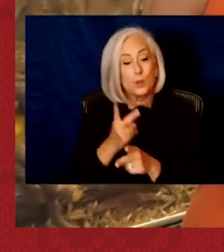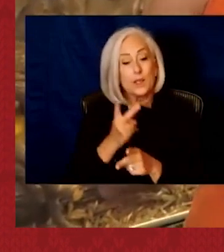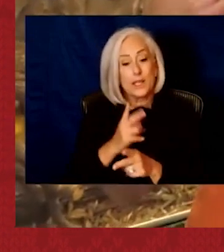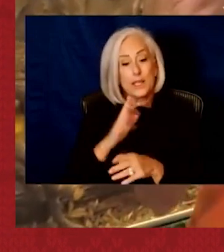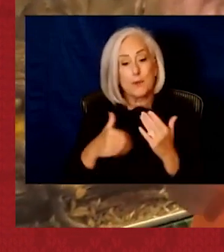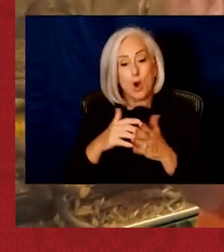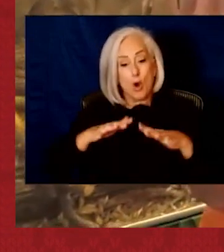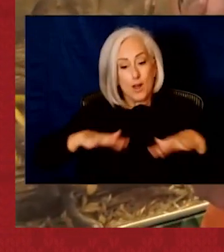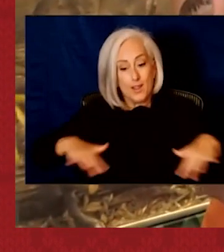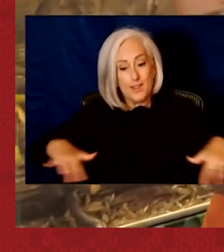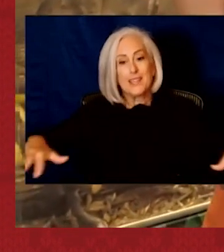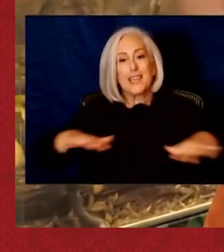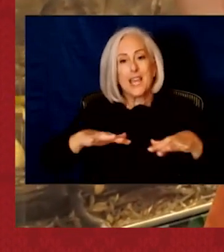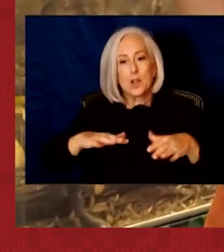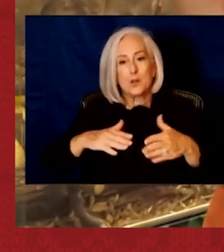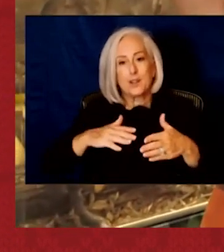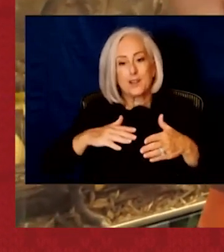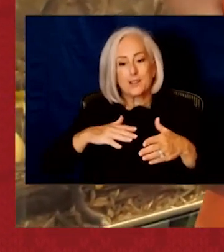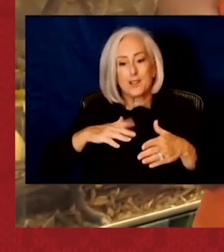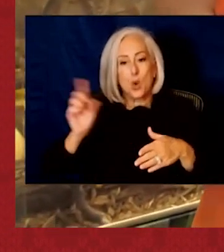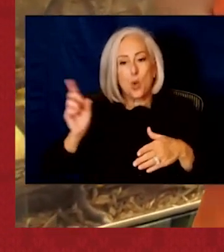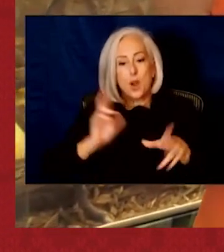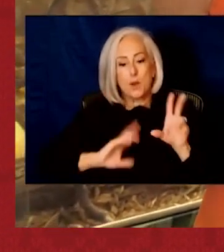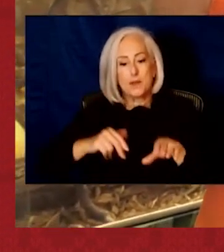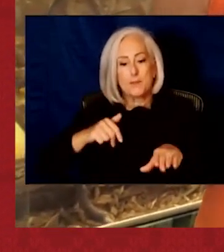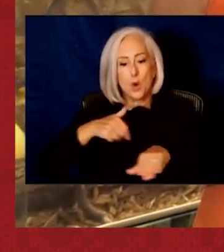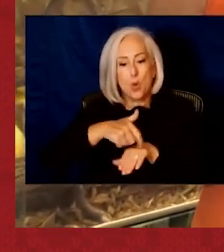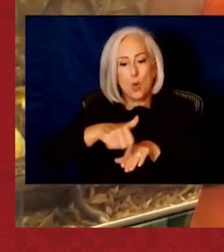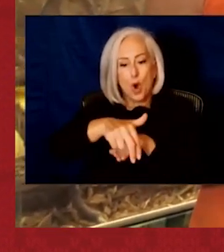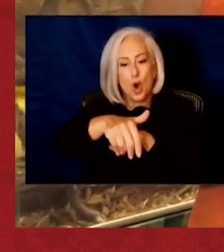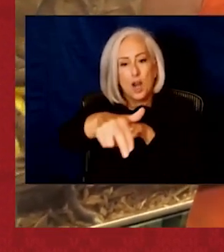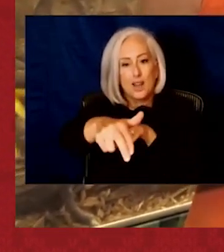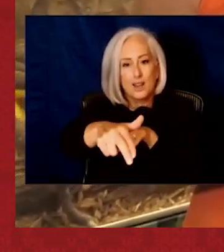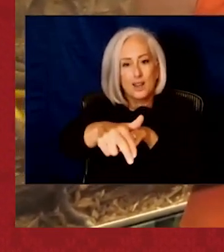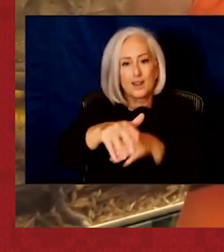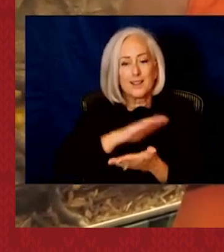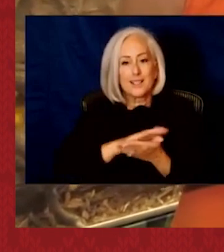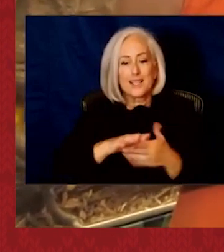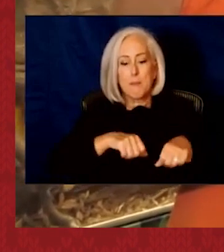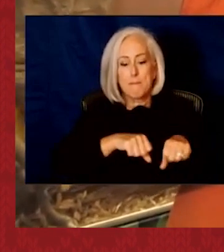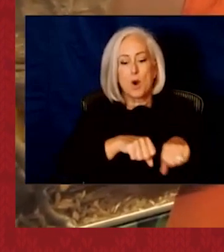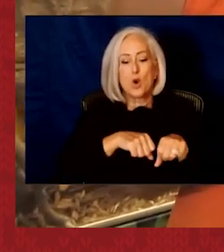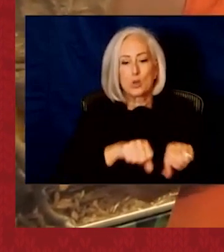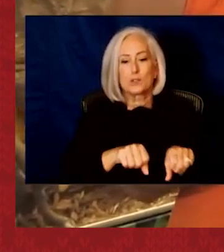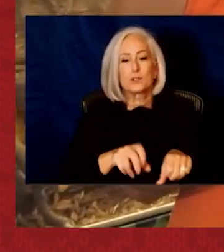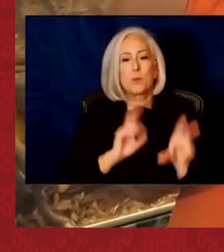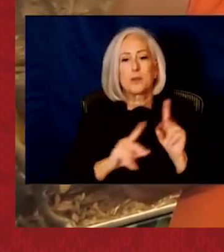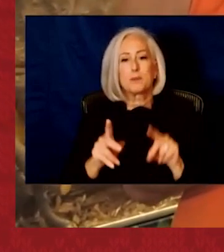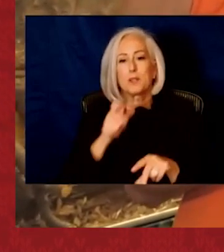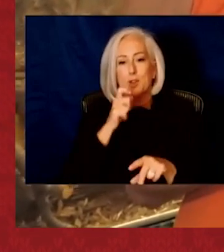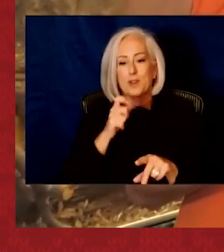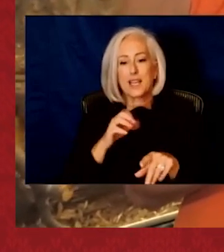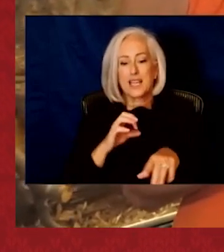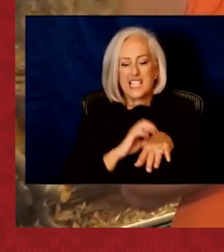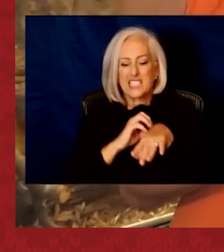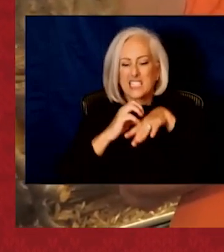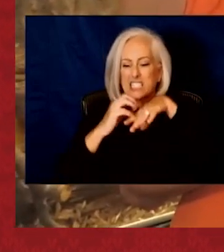right beside the pathways nicely mowed, so people aren't going to get chiggers jumping on them. What eats chiggers?